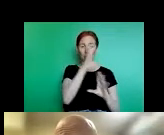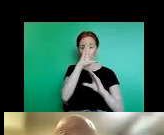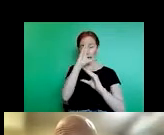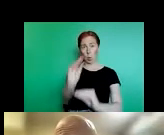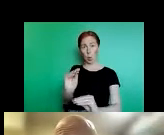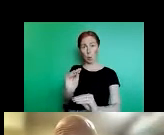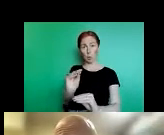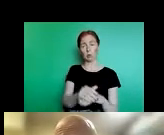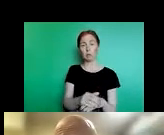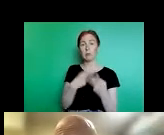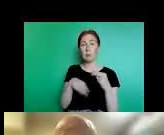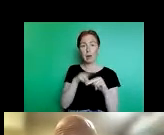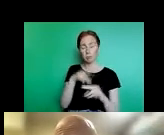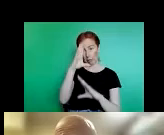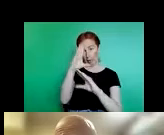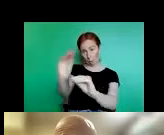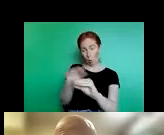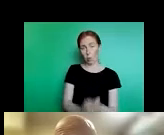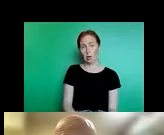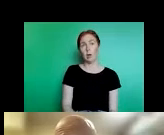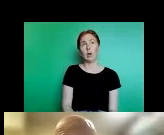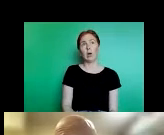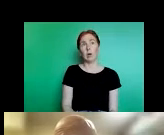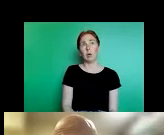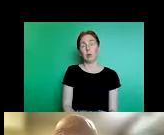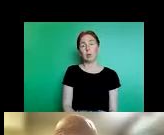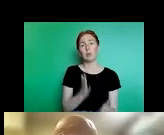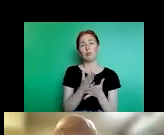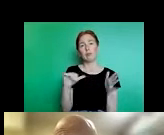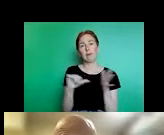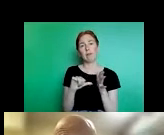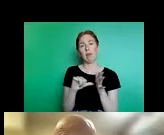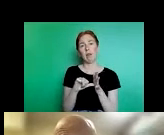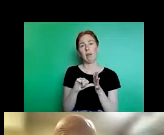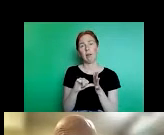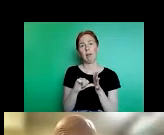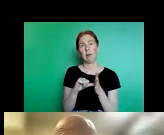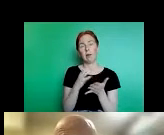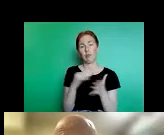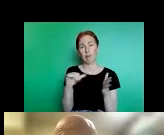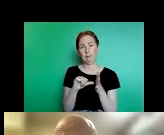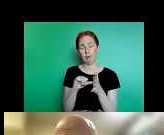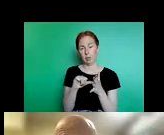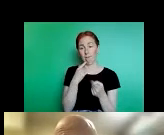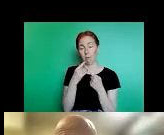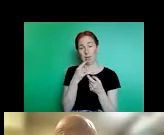you, it's one of the most difficult days of your lives, I should imagine.